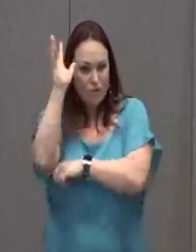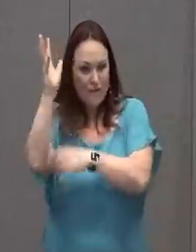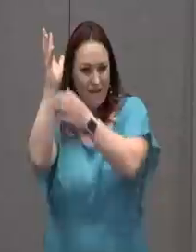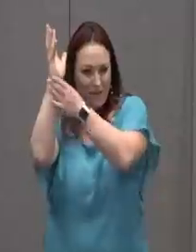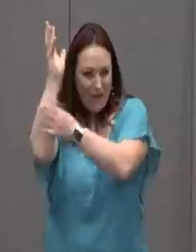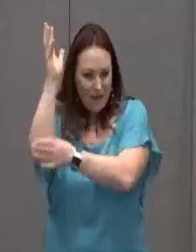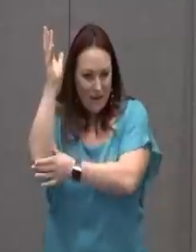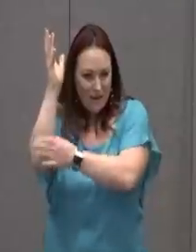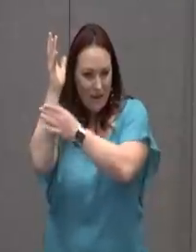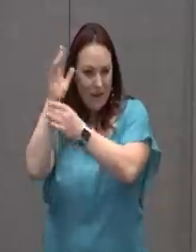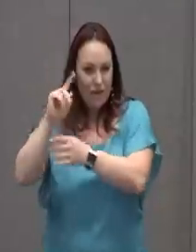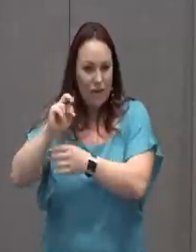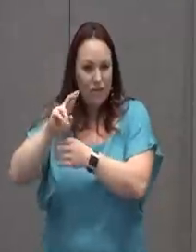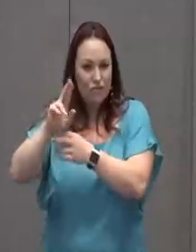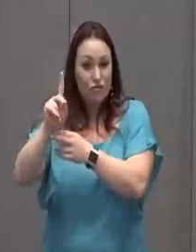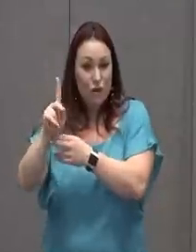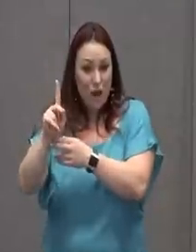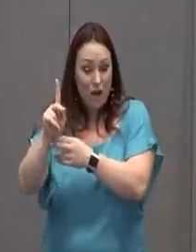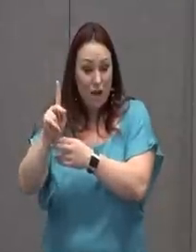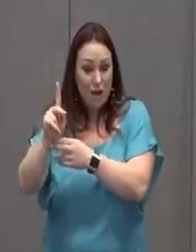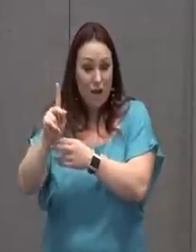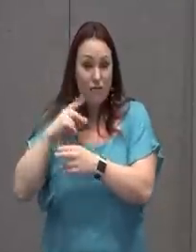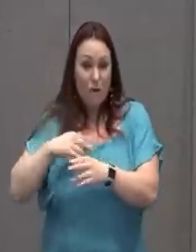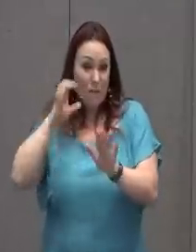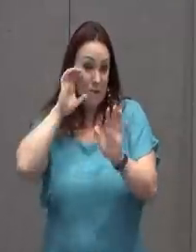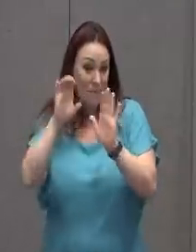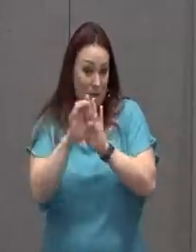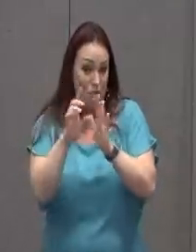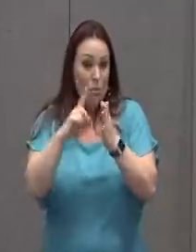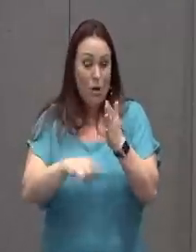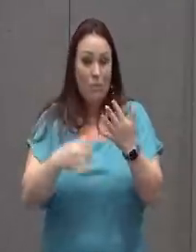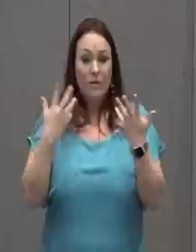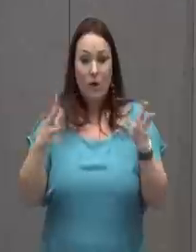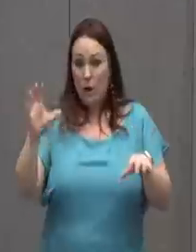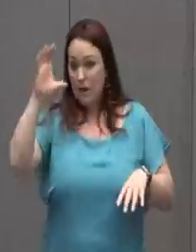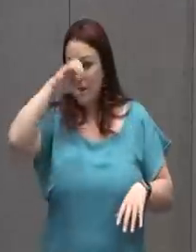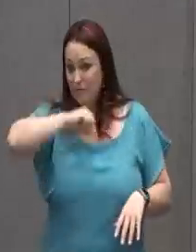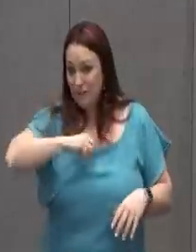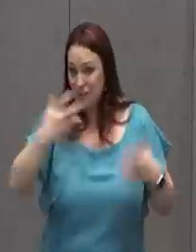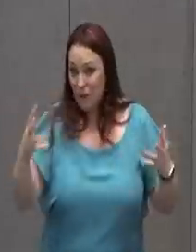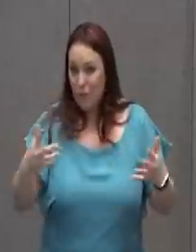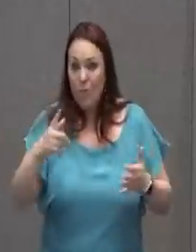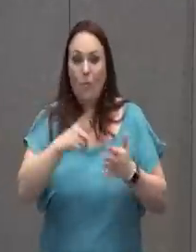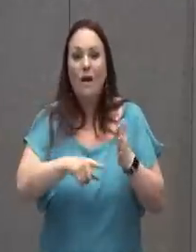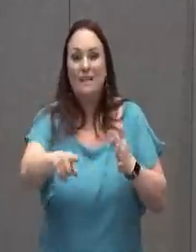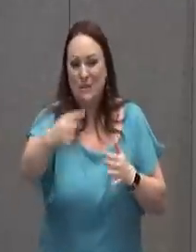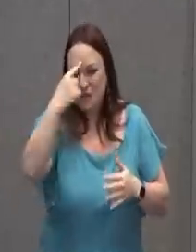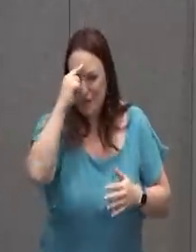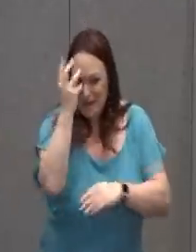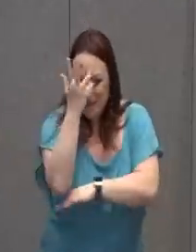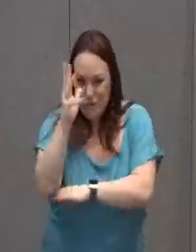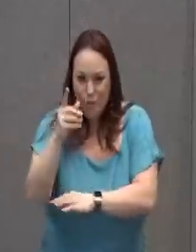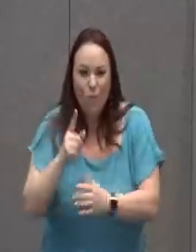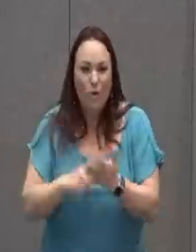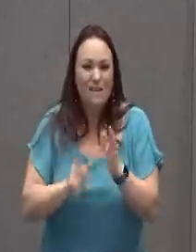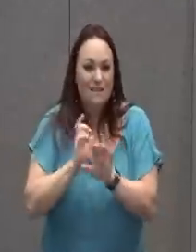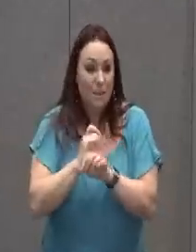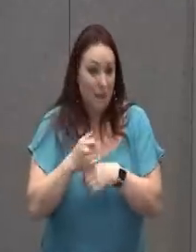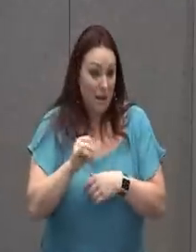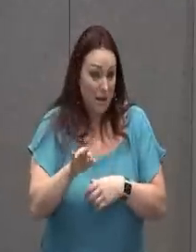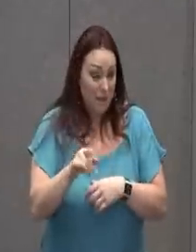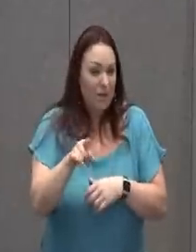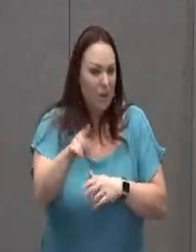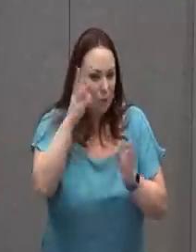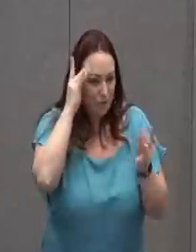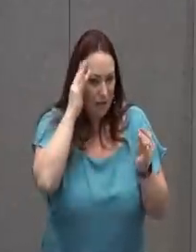the illustration and what we have inferenced already, what do you think this forest is? What is it made out of? What do you think? Take